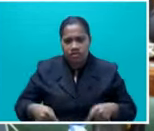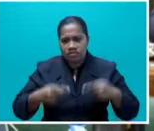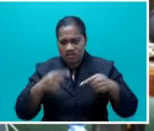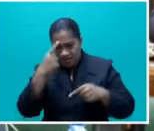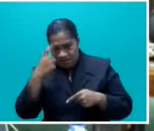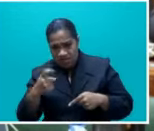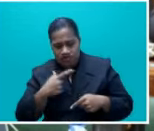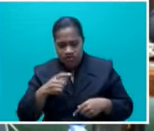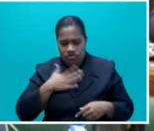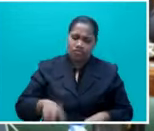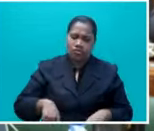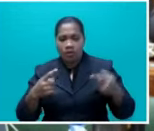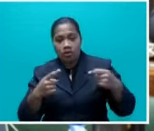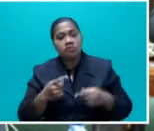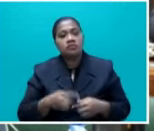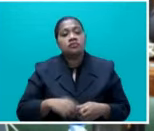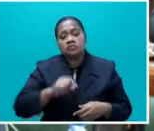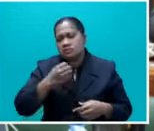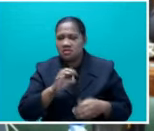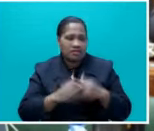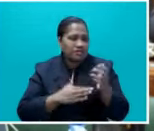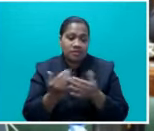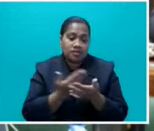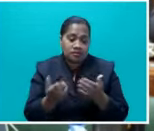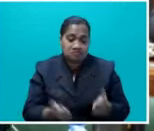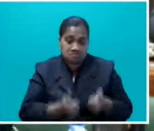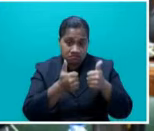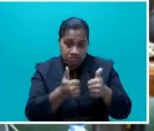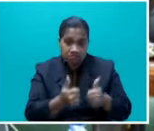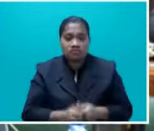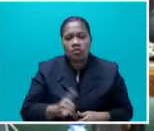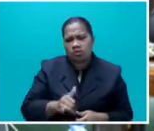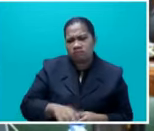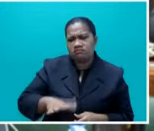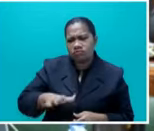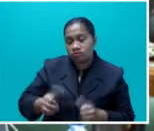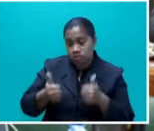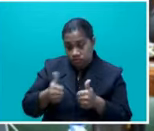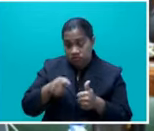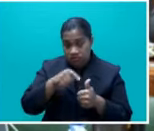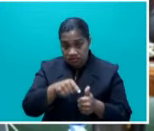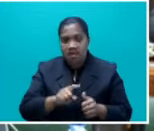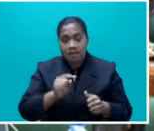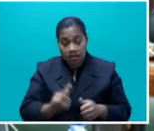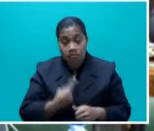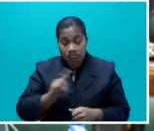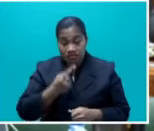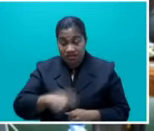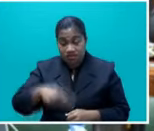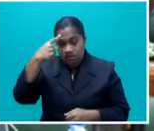the sake of opposing, no matter how good or probably possibly good it is. A thinker will